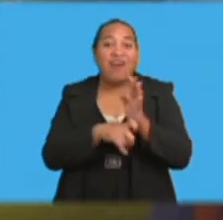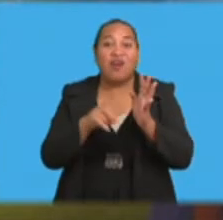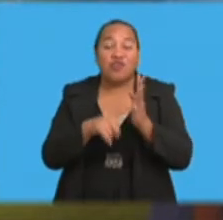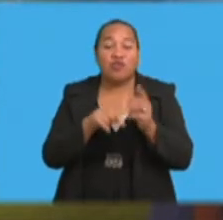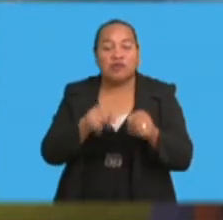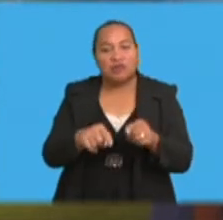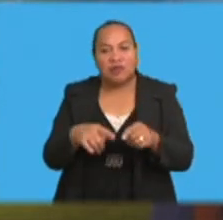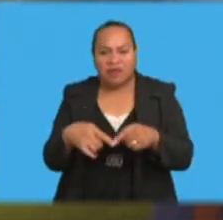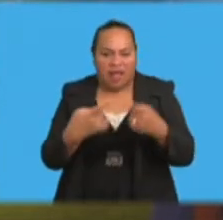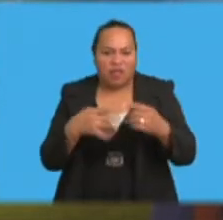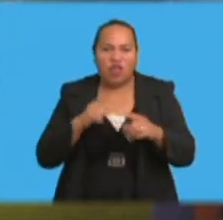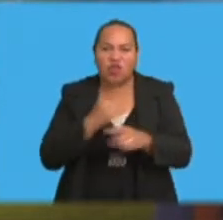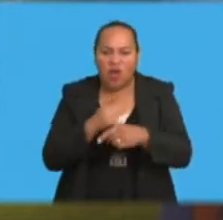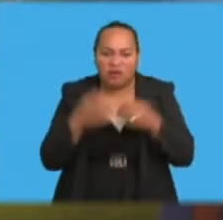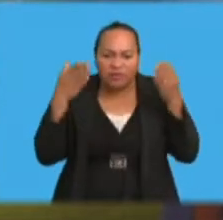anti-money laundering